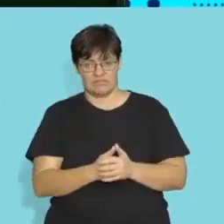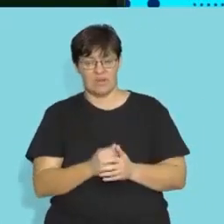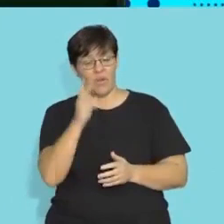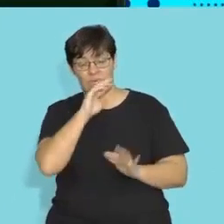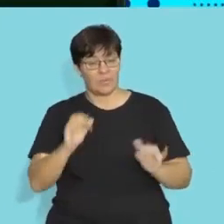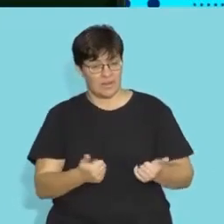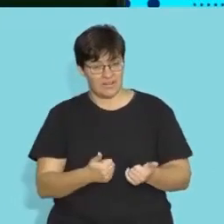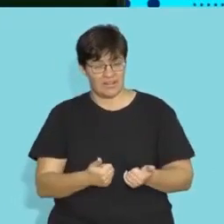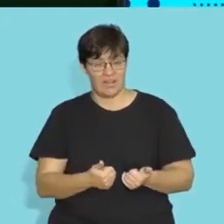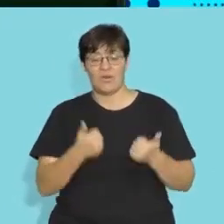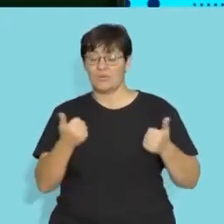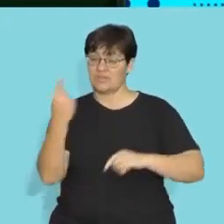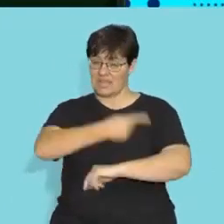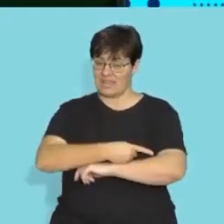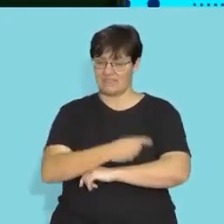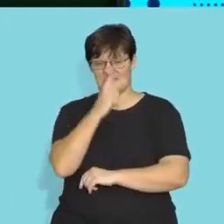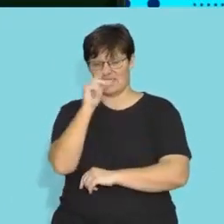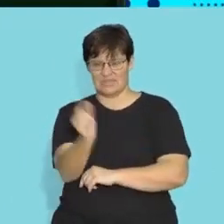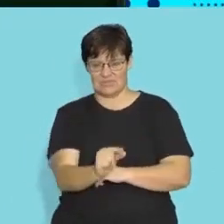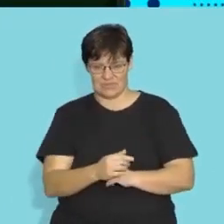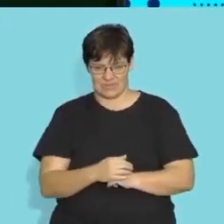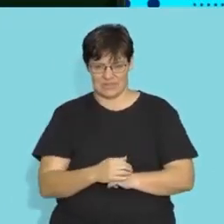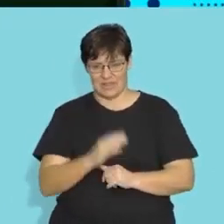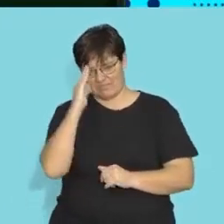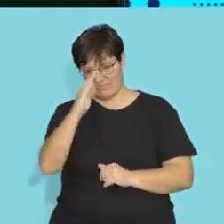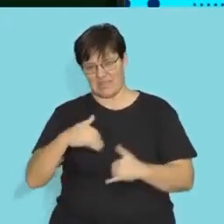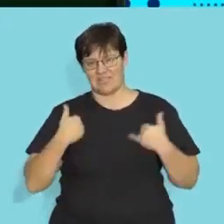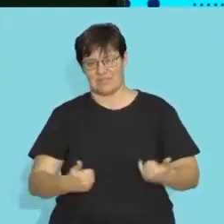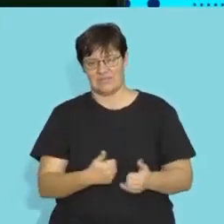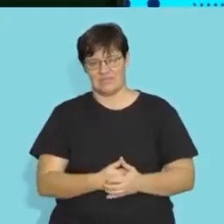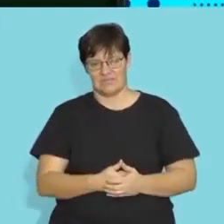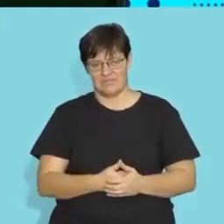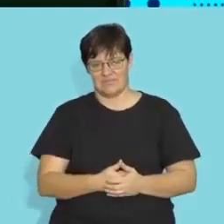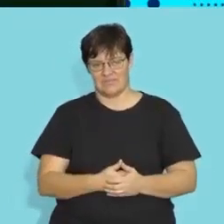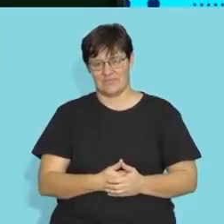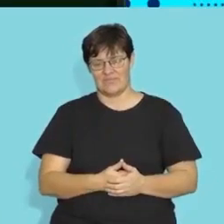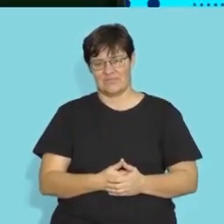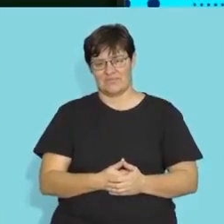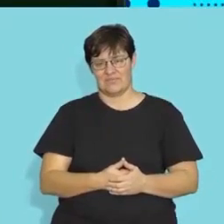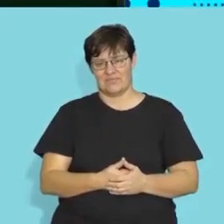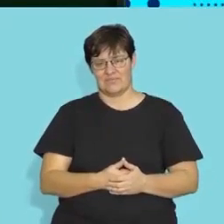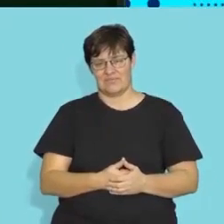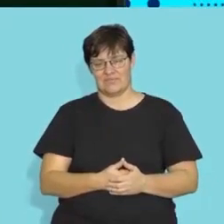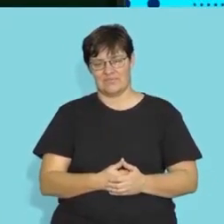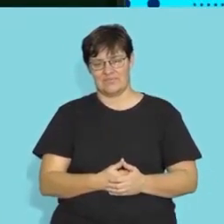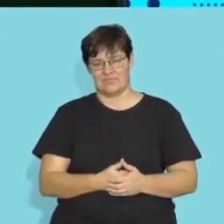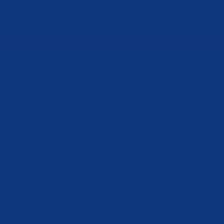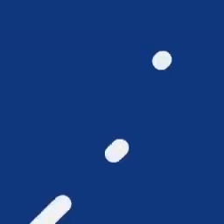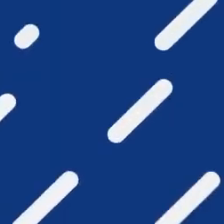that you've engaged on the topic. I wish you well. Have a good day. See you soon. Bye, lekker day.